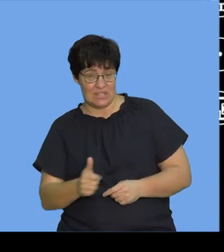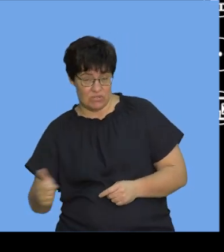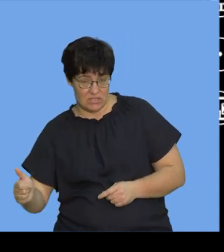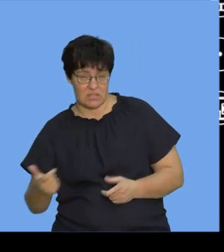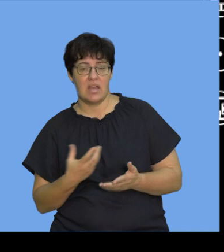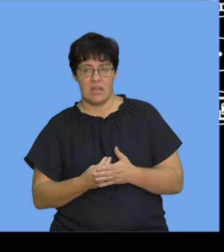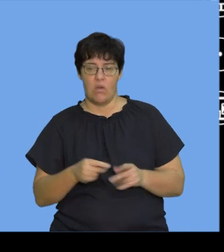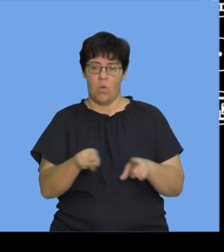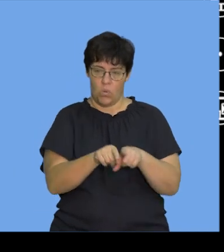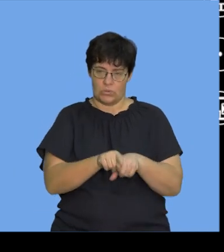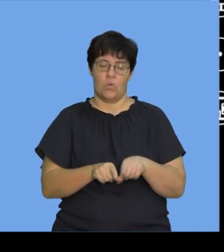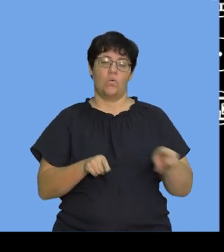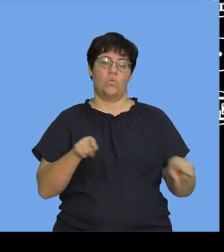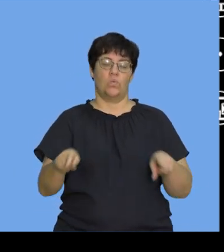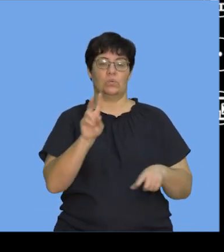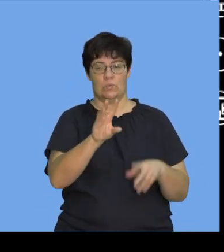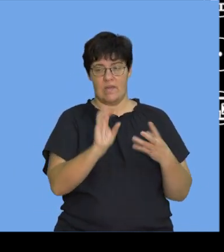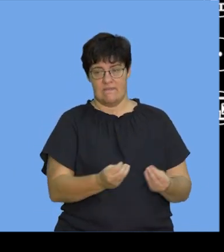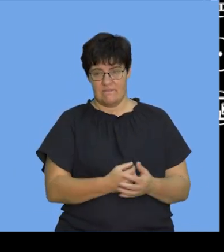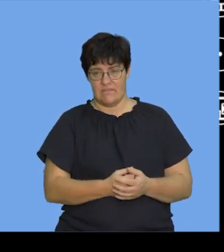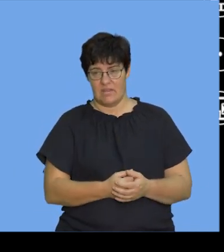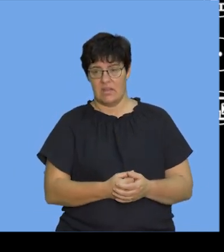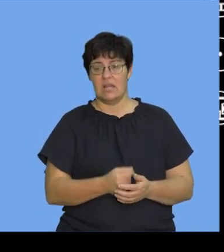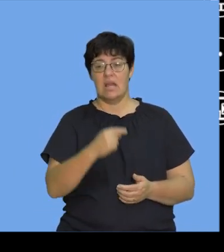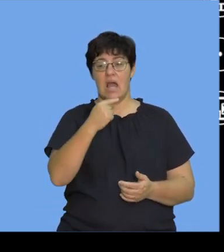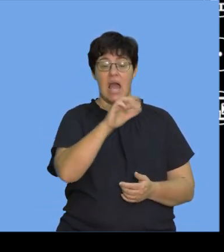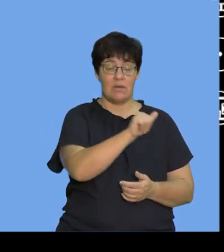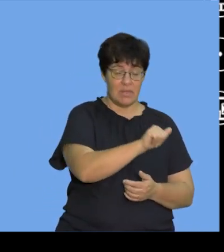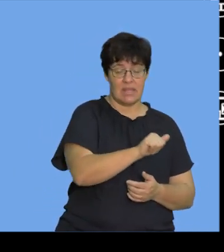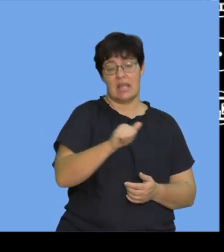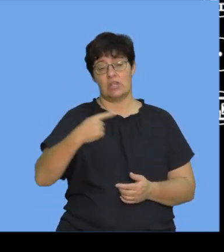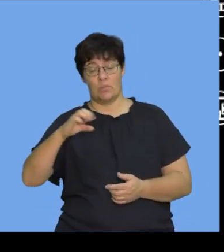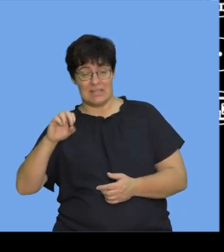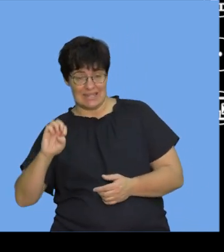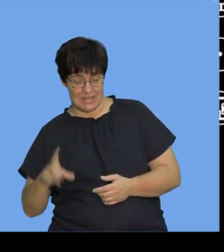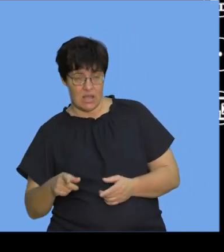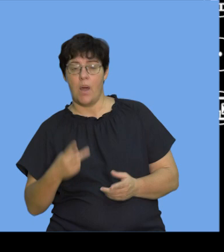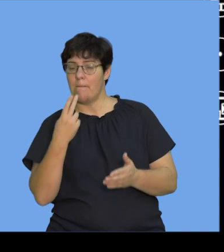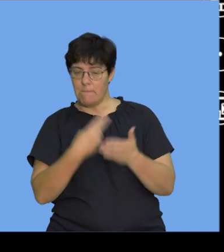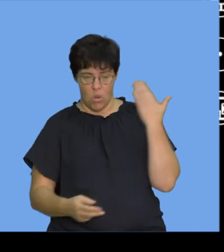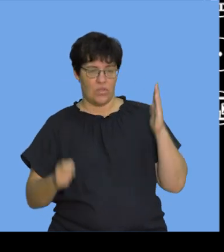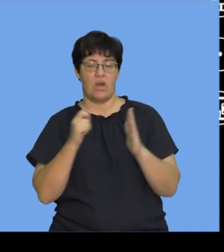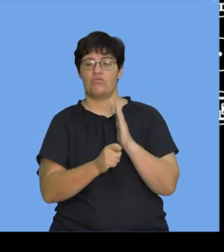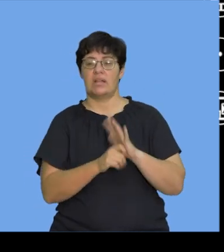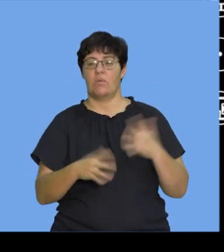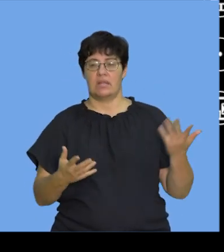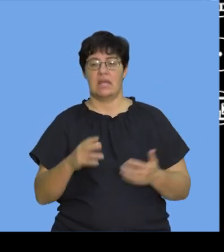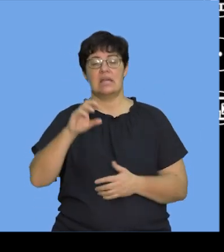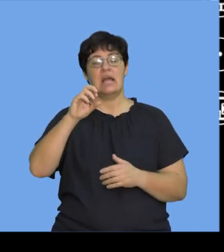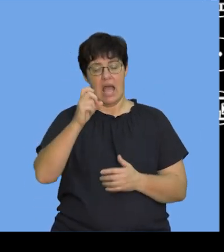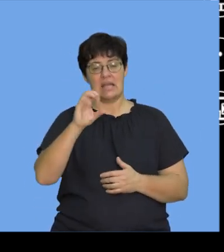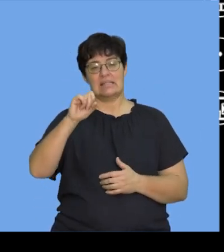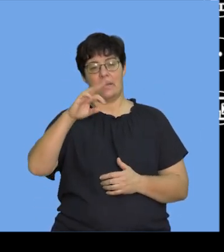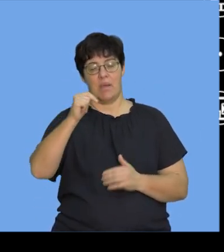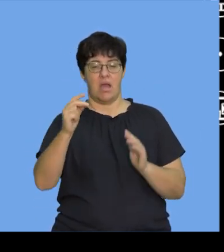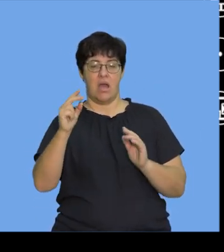arithmetic and geometric. And geometric and arithmetic, both of them can be written as sigma notation.